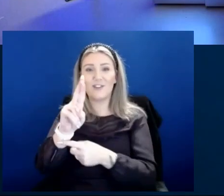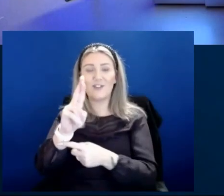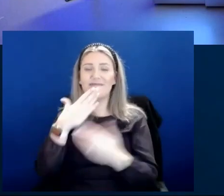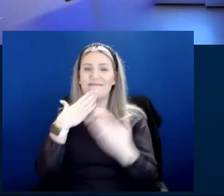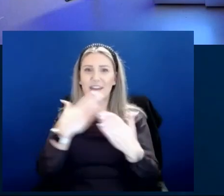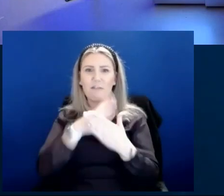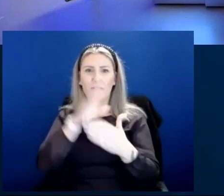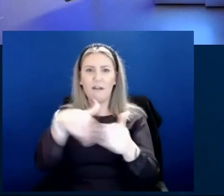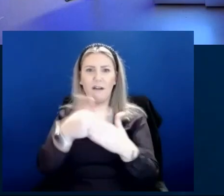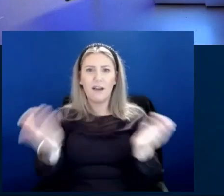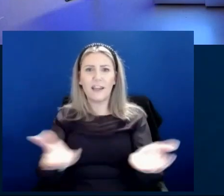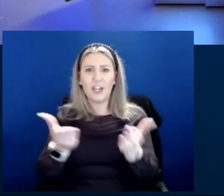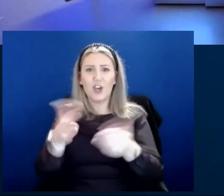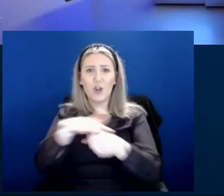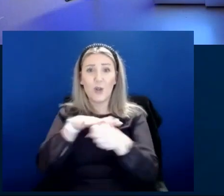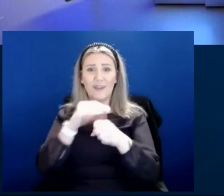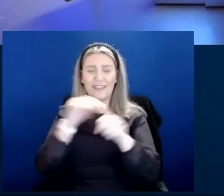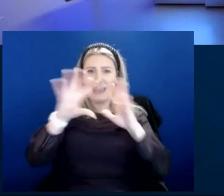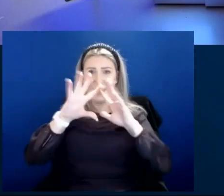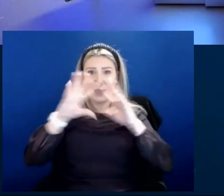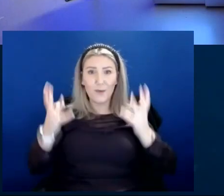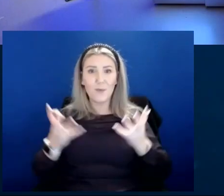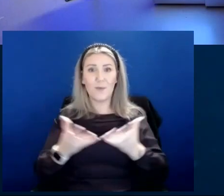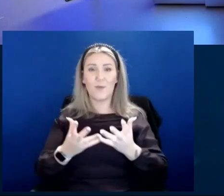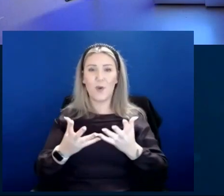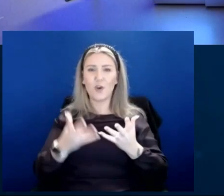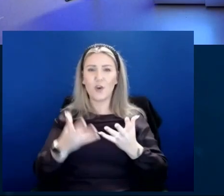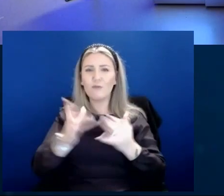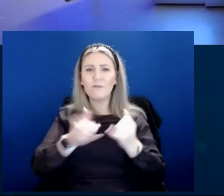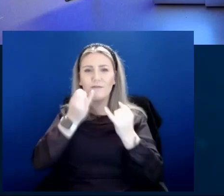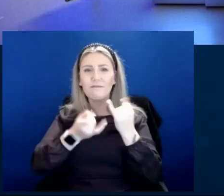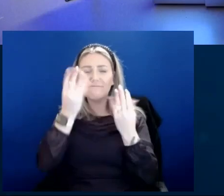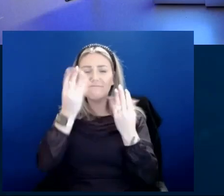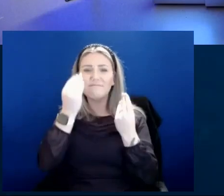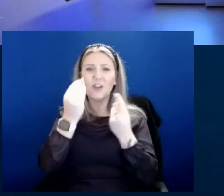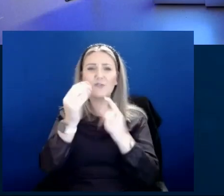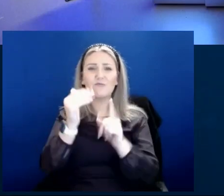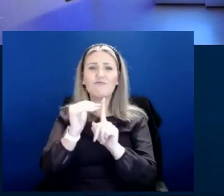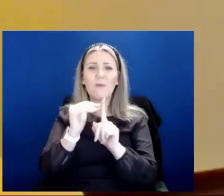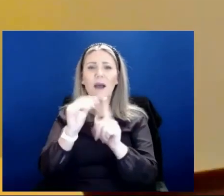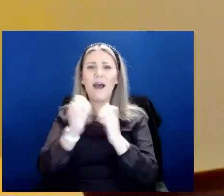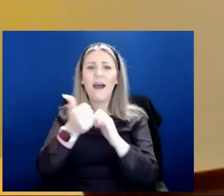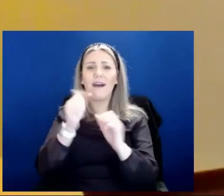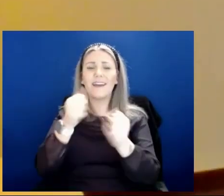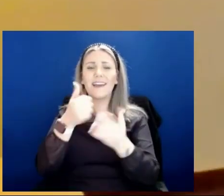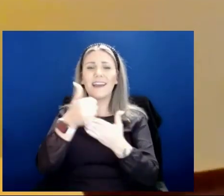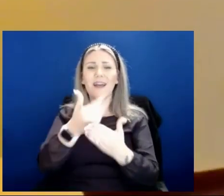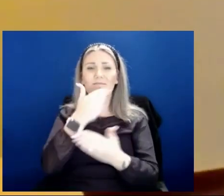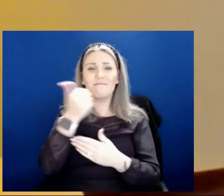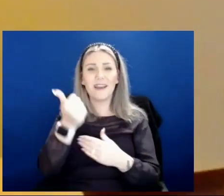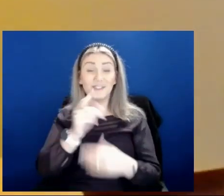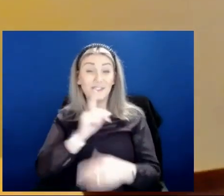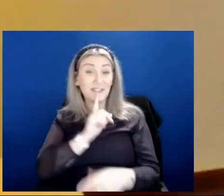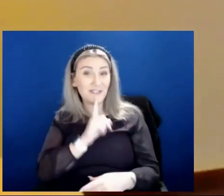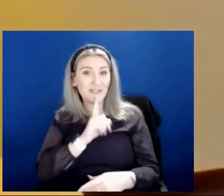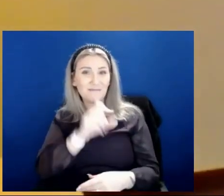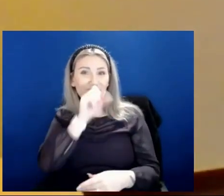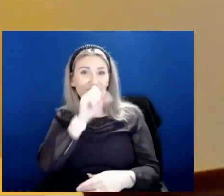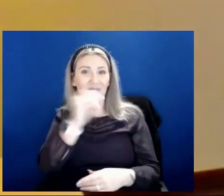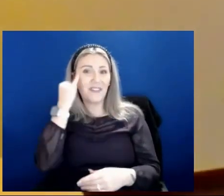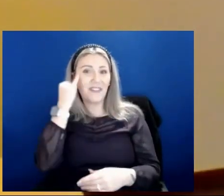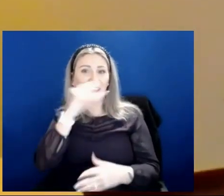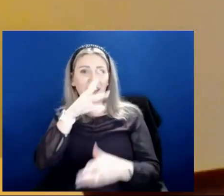the globe. Just your final thoughts today, and just remind us once again how we can help best. Sure. I love the idea of